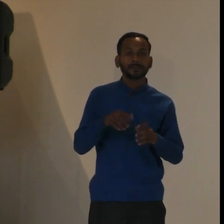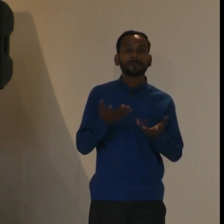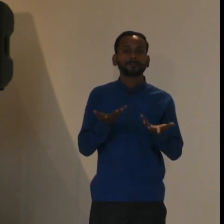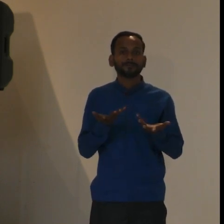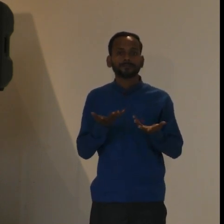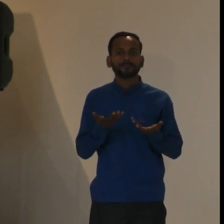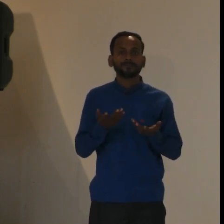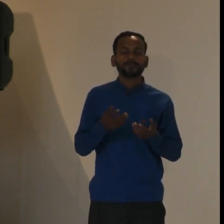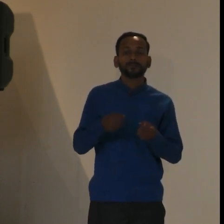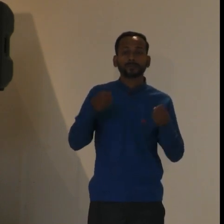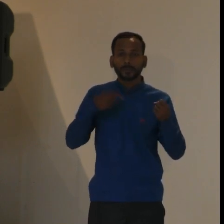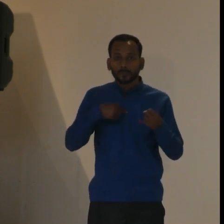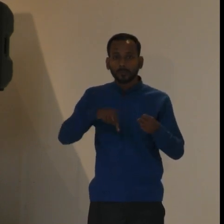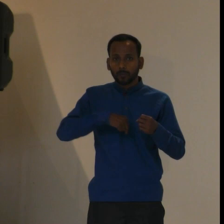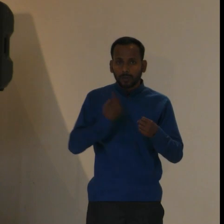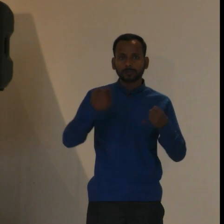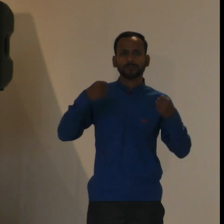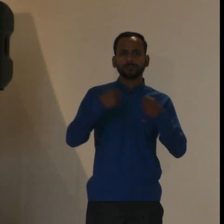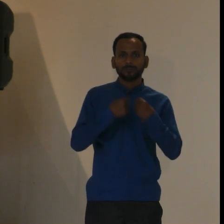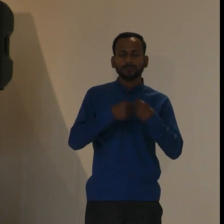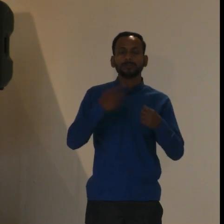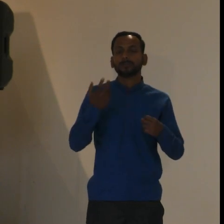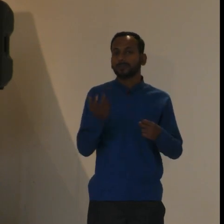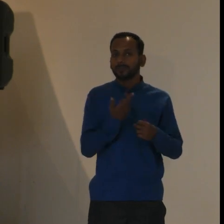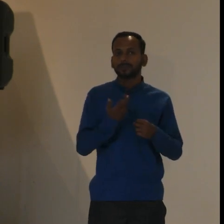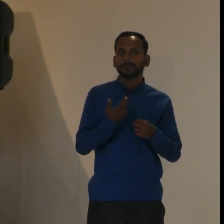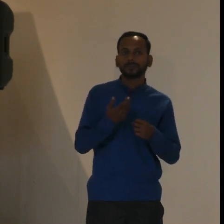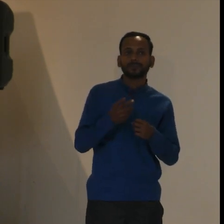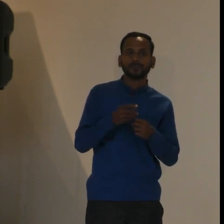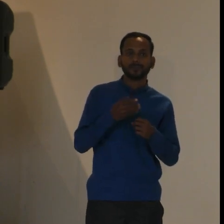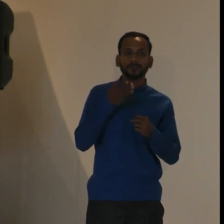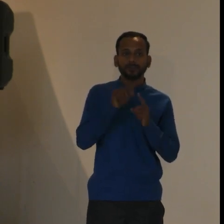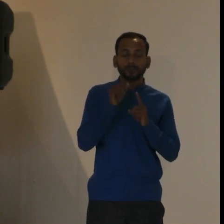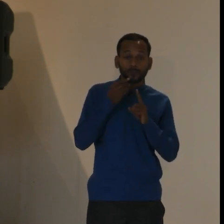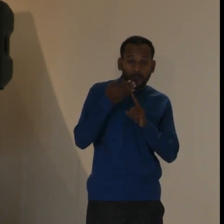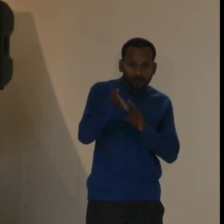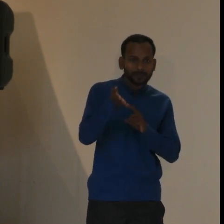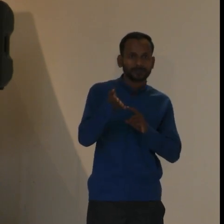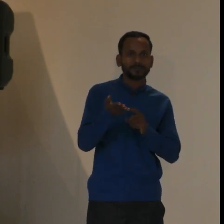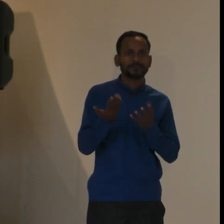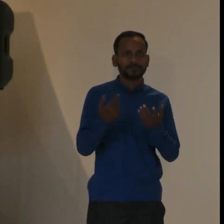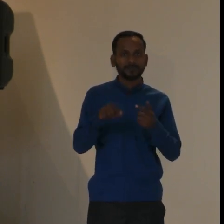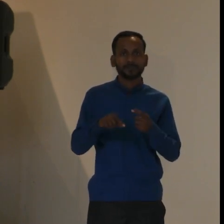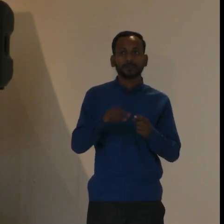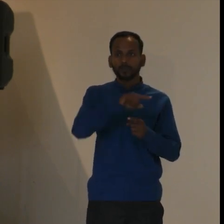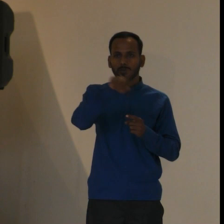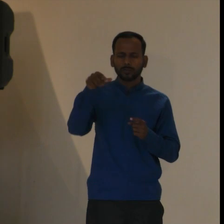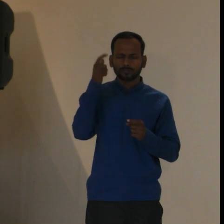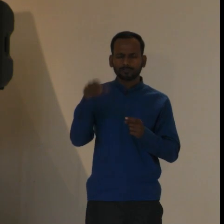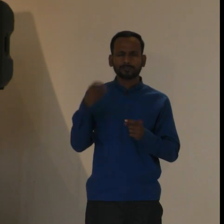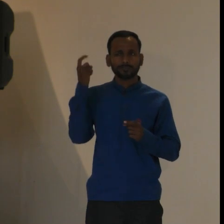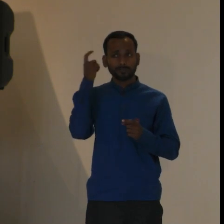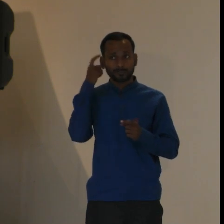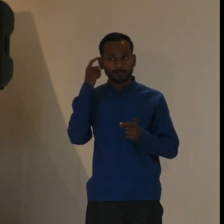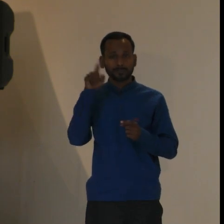were battles I was fighting in my head, right? And when I told Anirudh about it, he looked at me and he said, do you really think anyone will notice